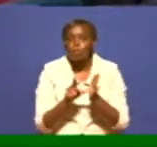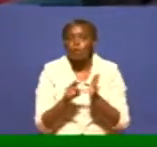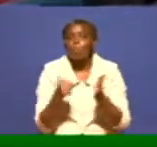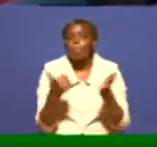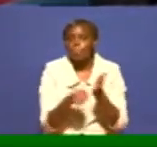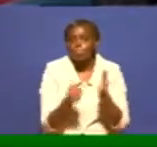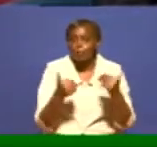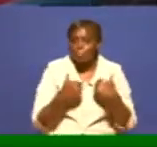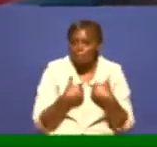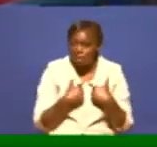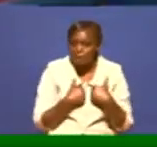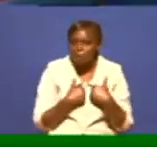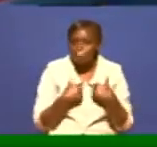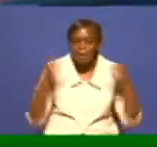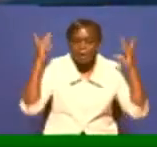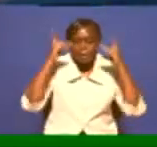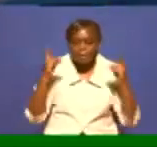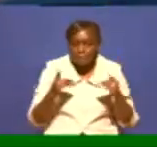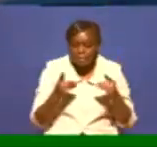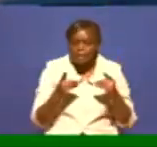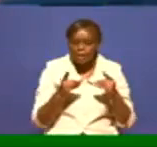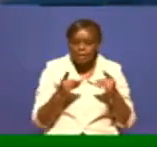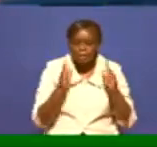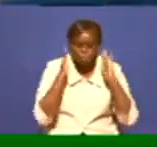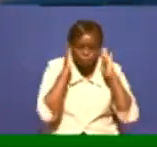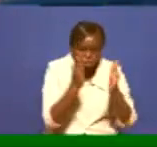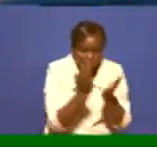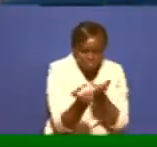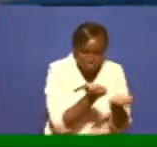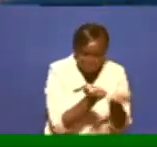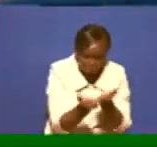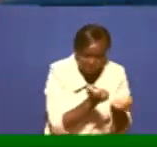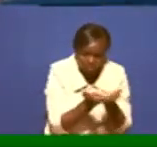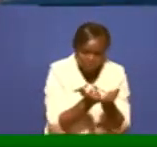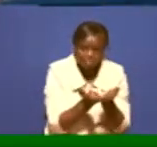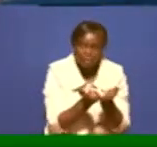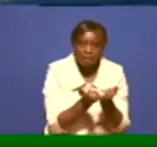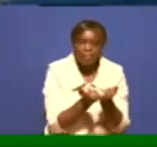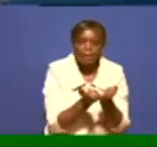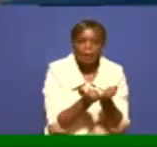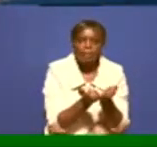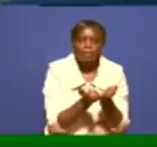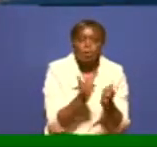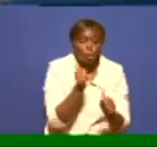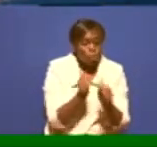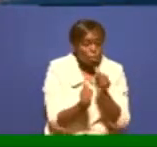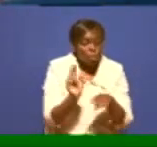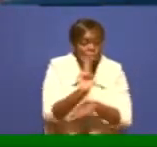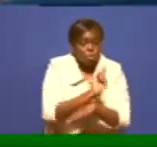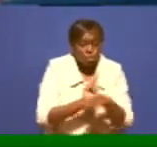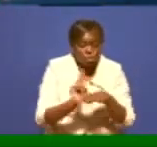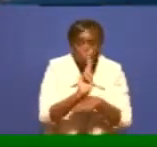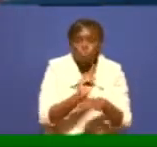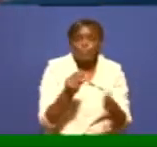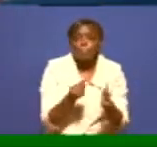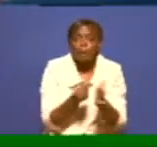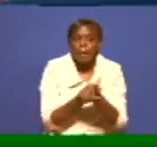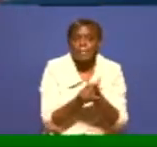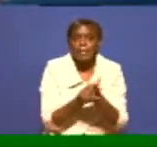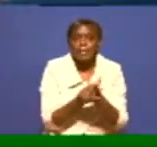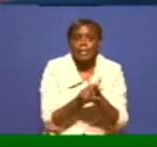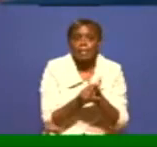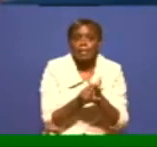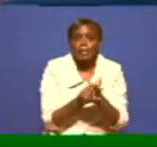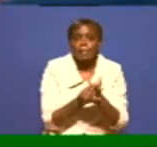because we decided to invest on investments that use capital, Honorable Speaker, what we call